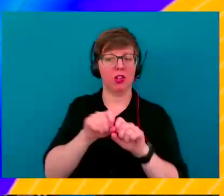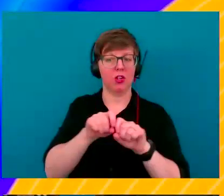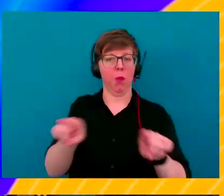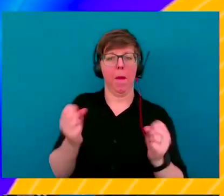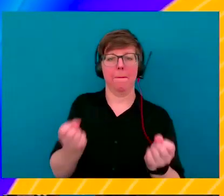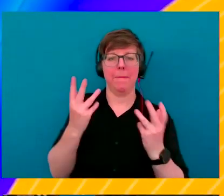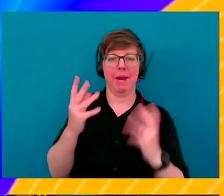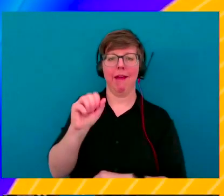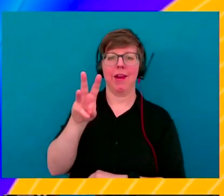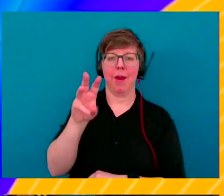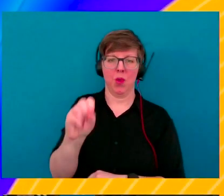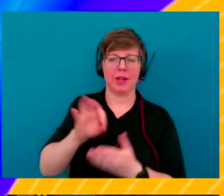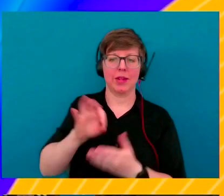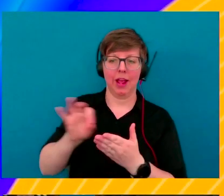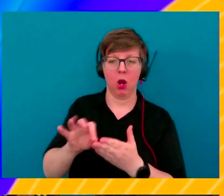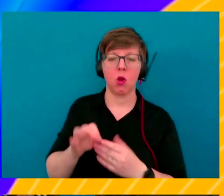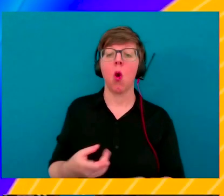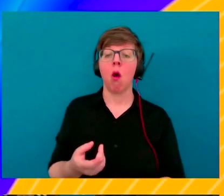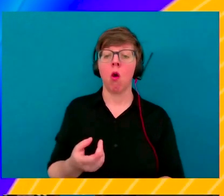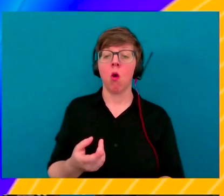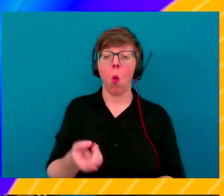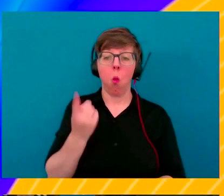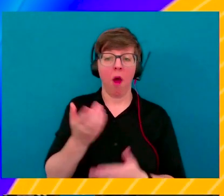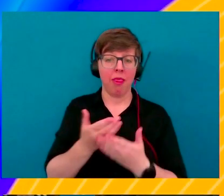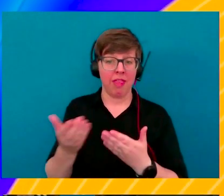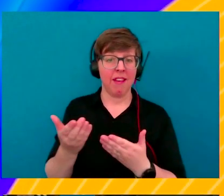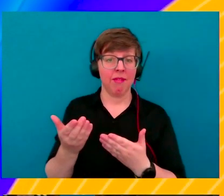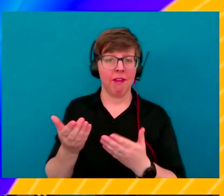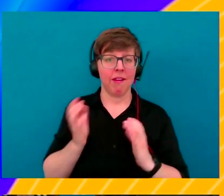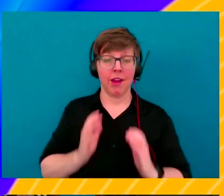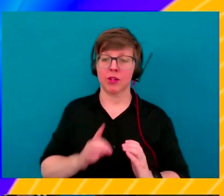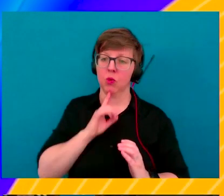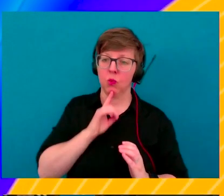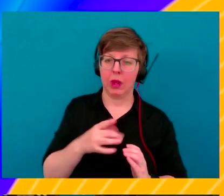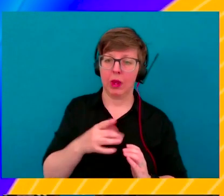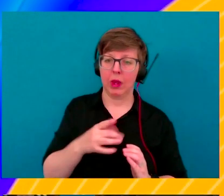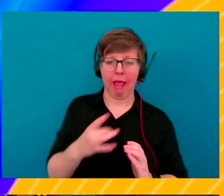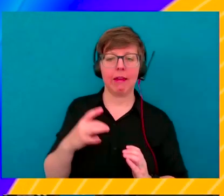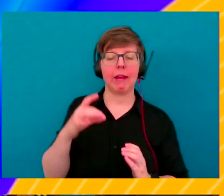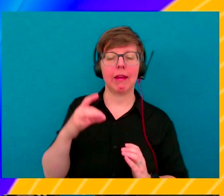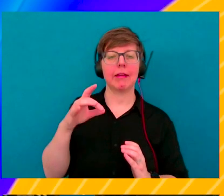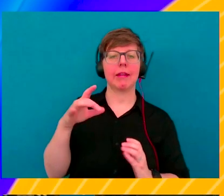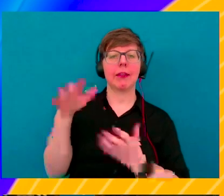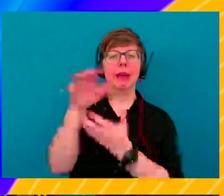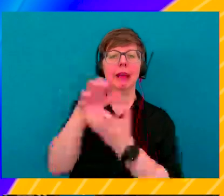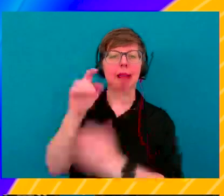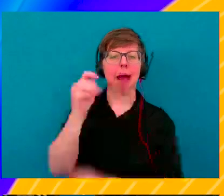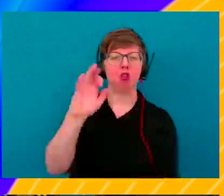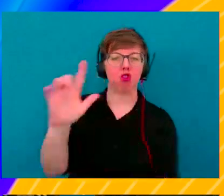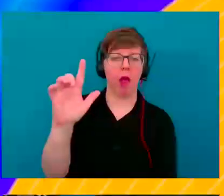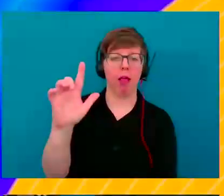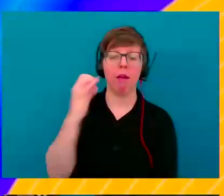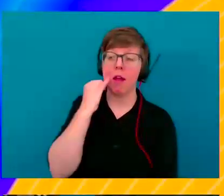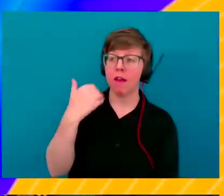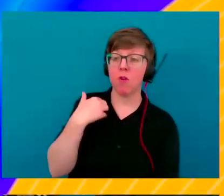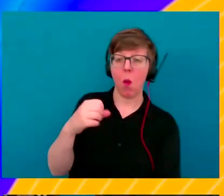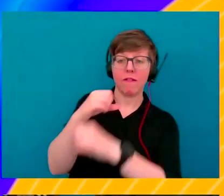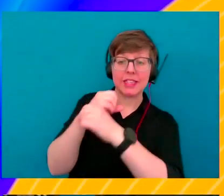deep integration. Like we just launched CloudTrail integration. So if you have CloudTrail security ops set up, maybe going through Splunk or other